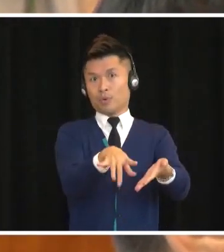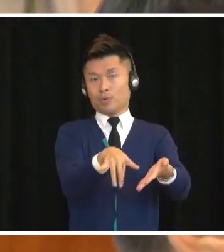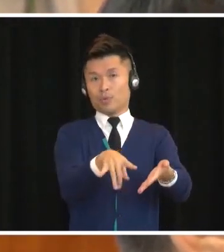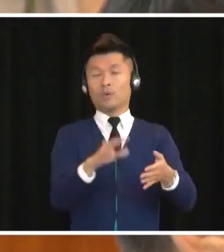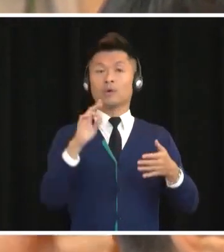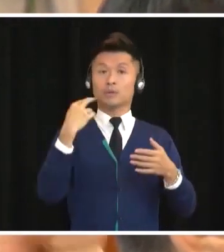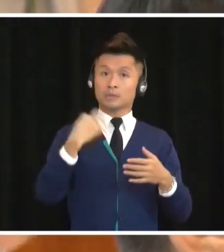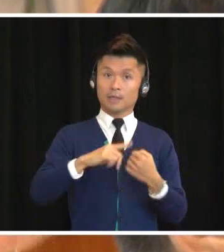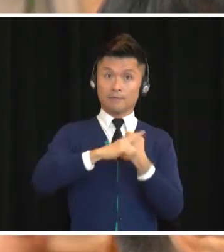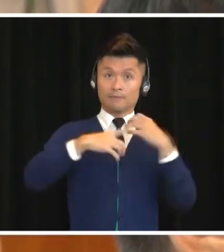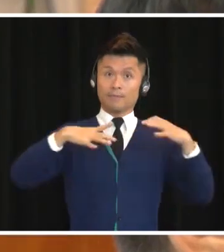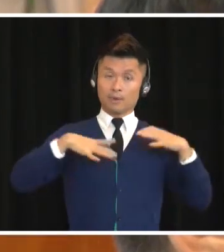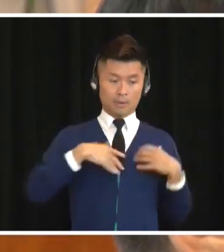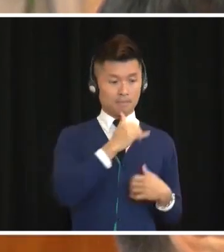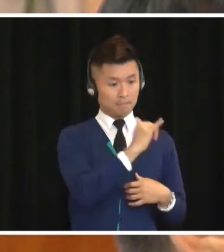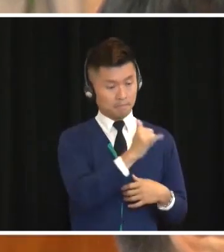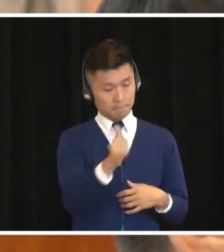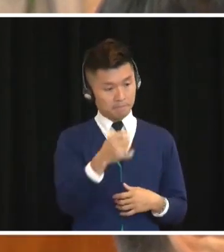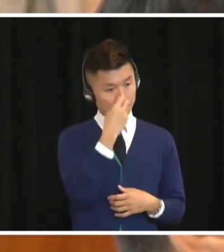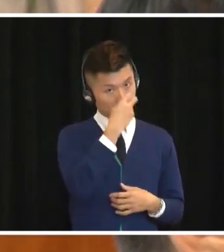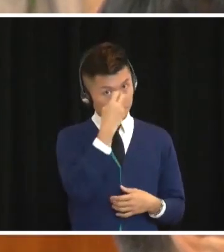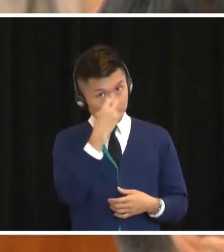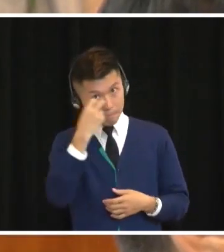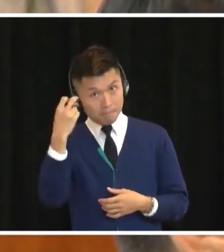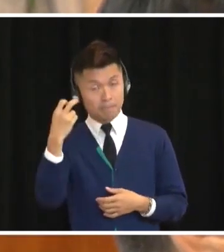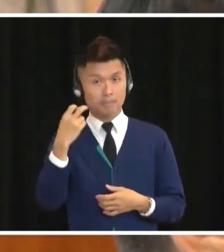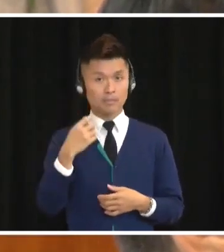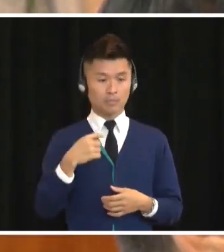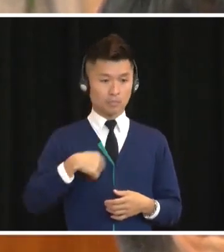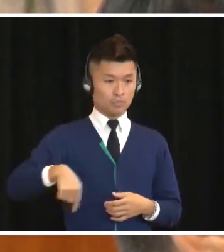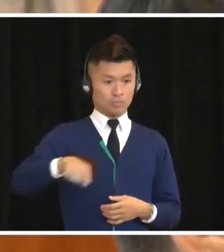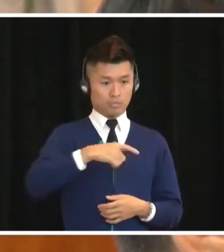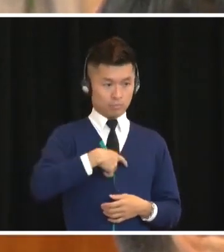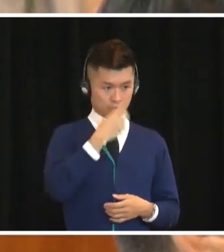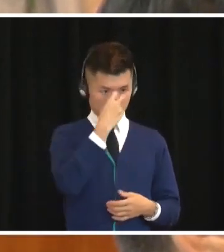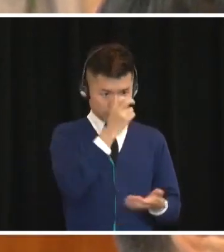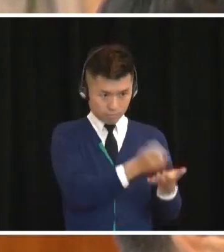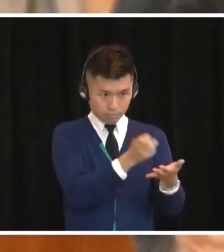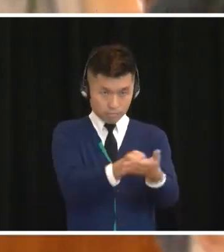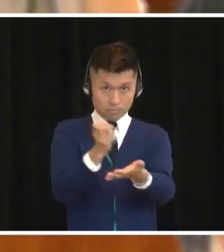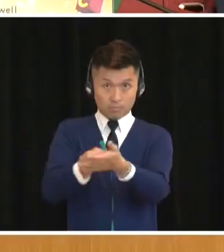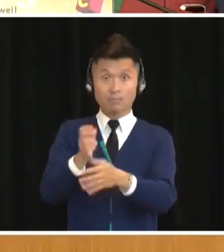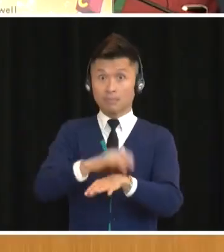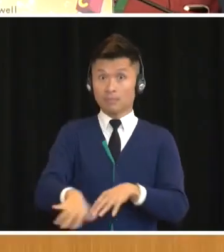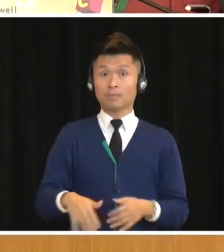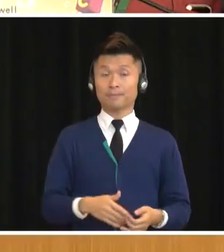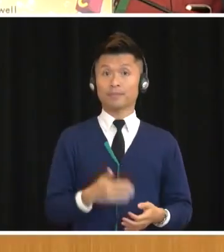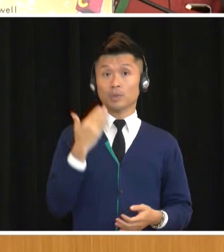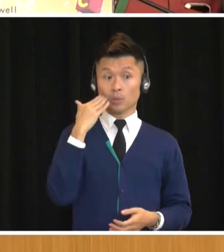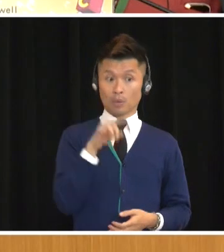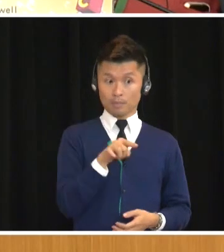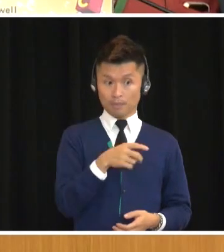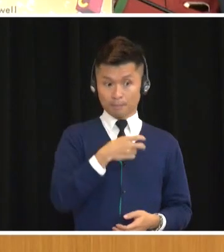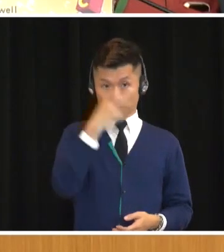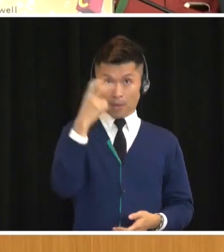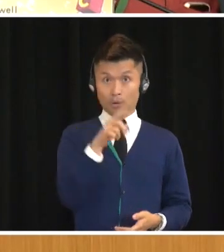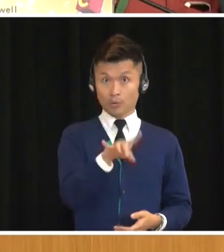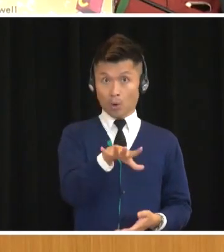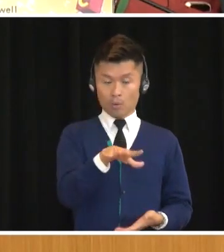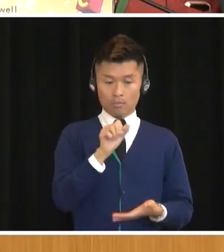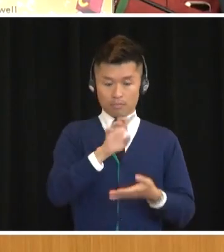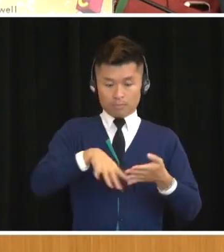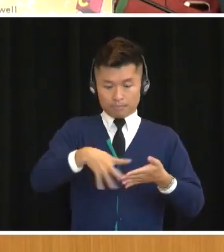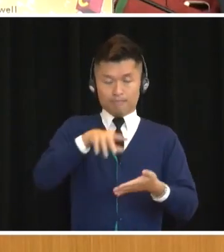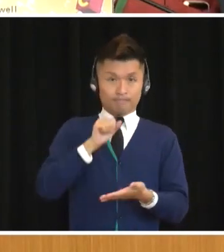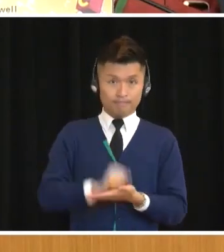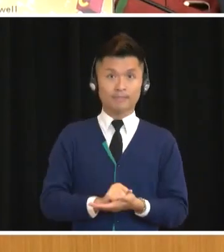So there's a rule of separation. And when judges go to this kind of institutions, we are very strict in